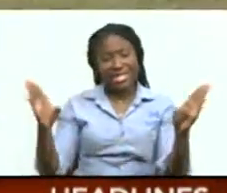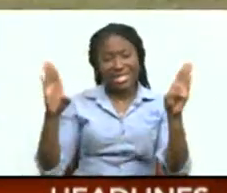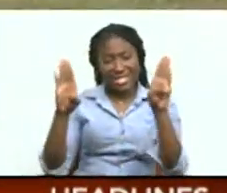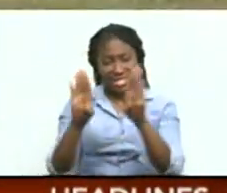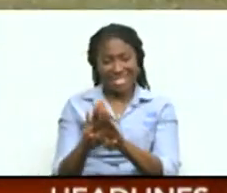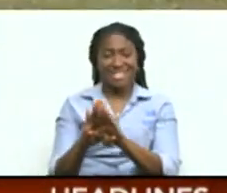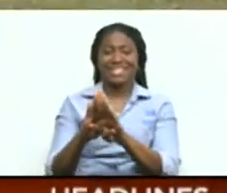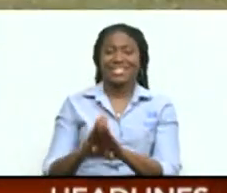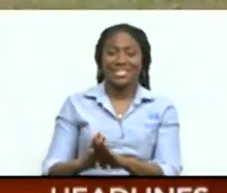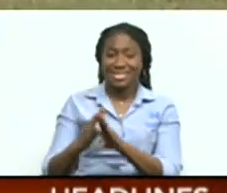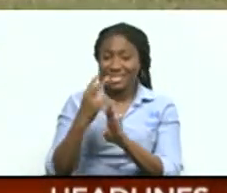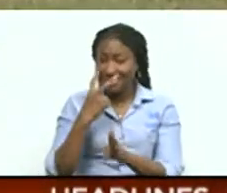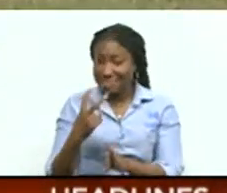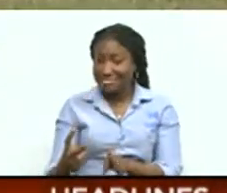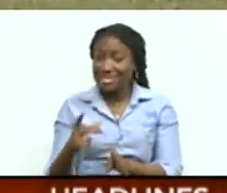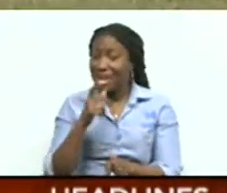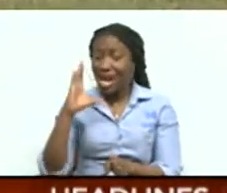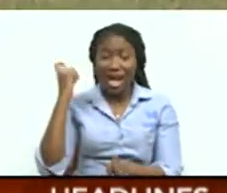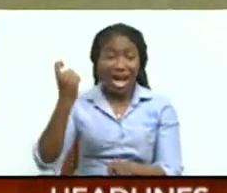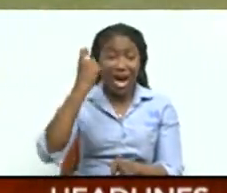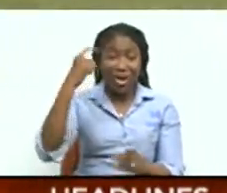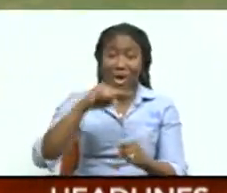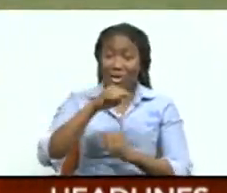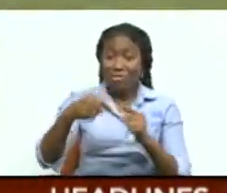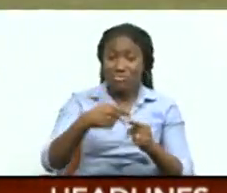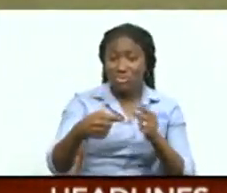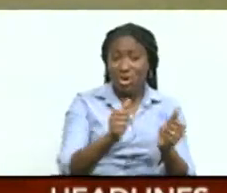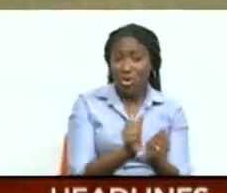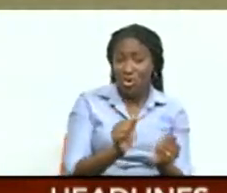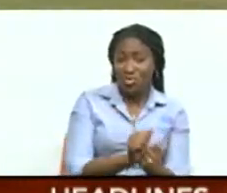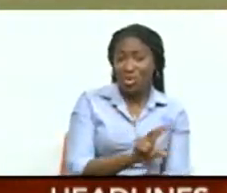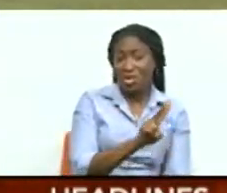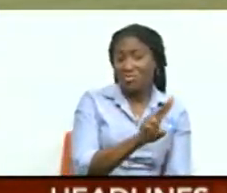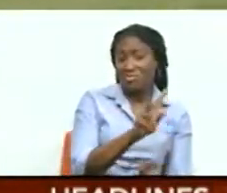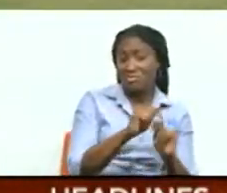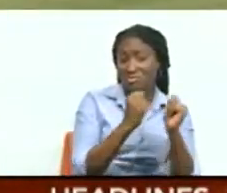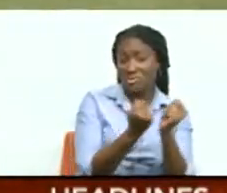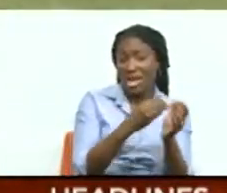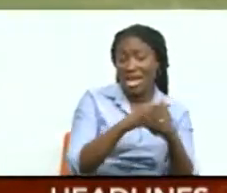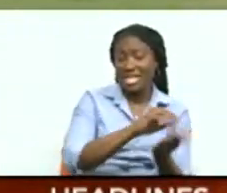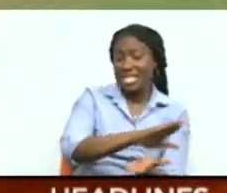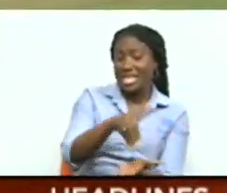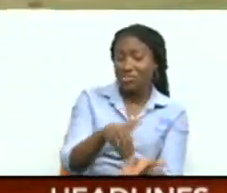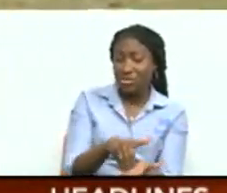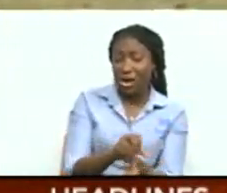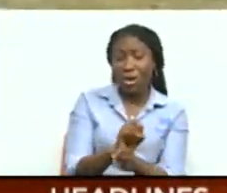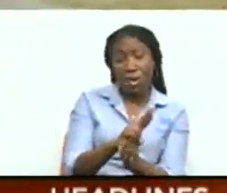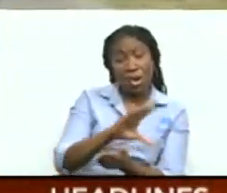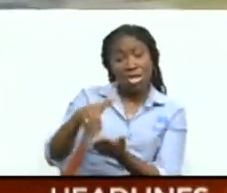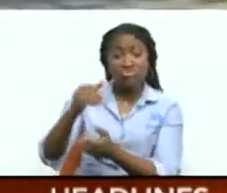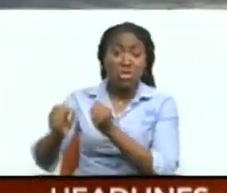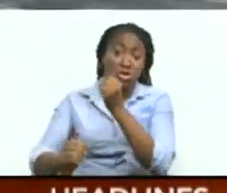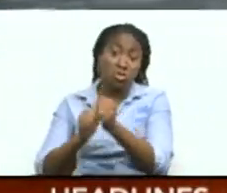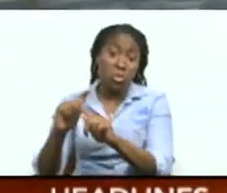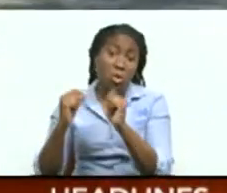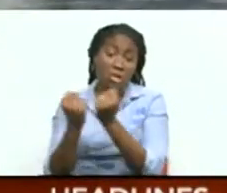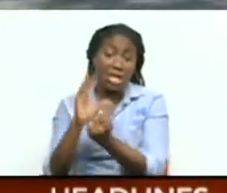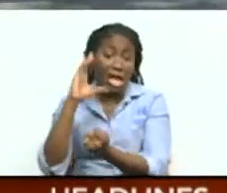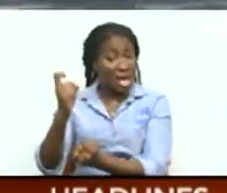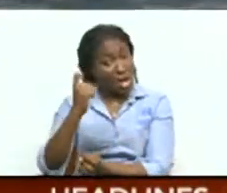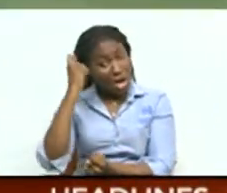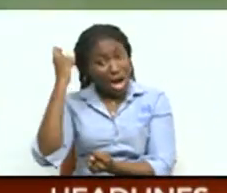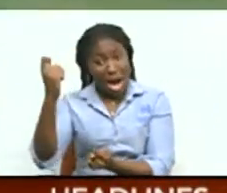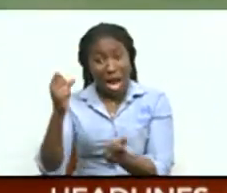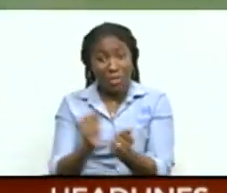Marching come from behind and nick it when they battle Victoria at Marching Recreational Ground in Central? Or will Central Sports hold firm against Power